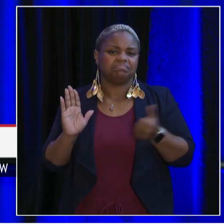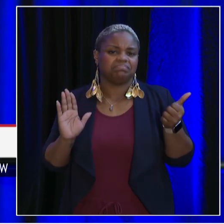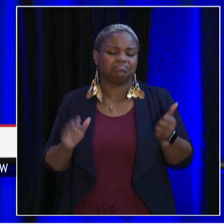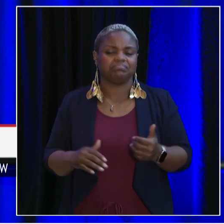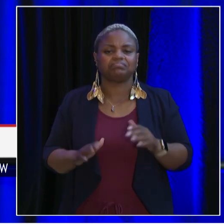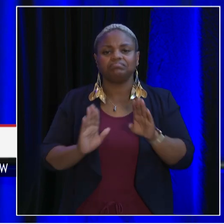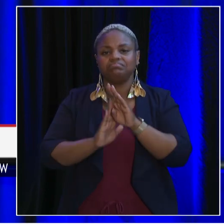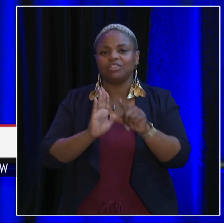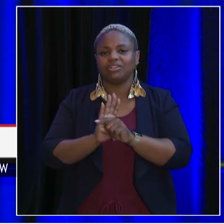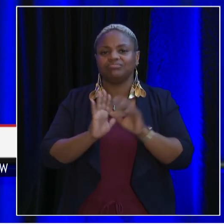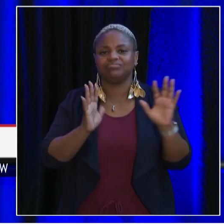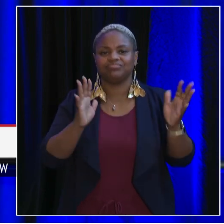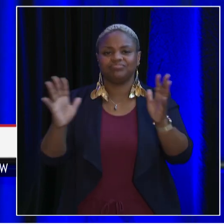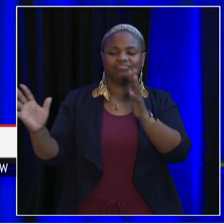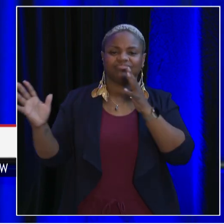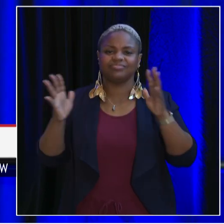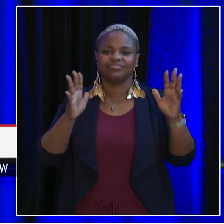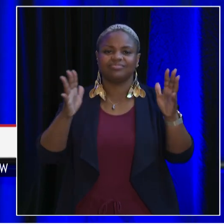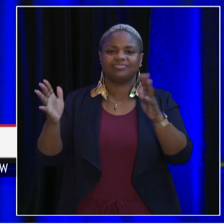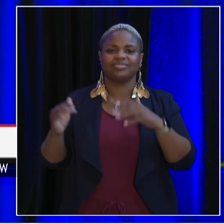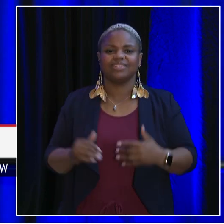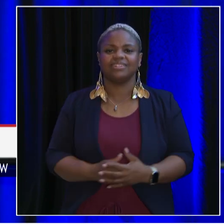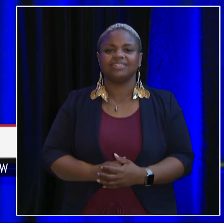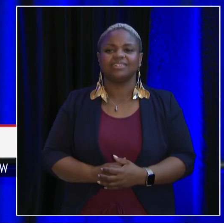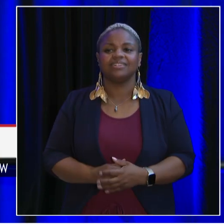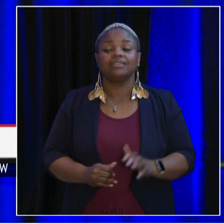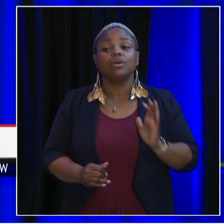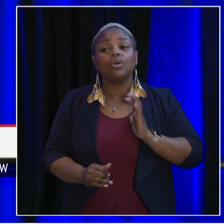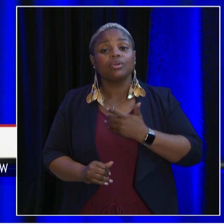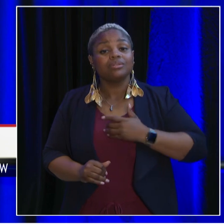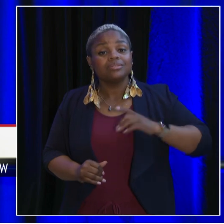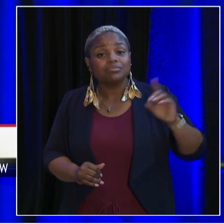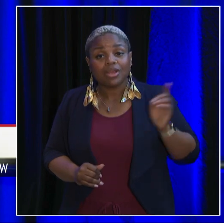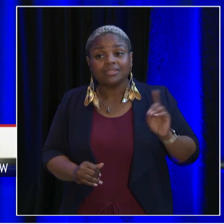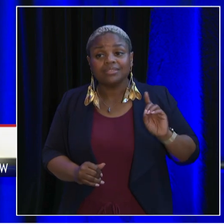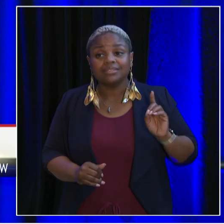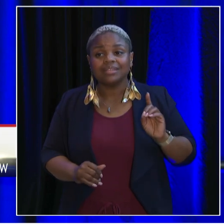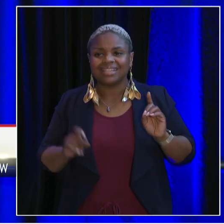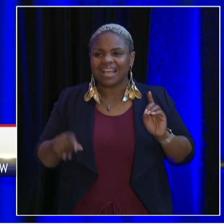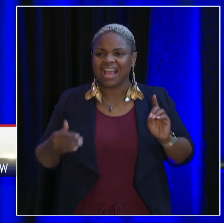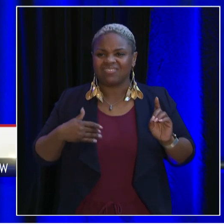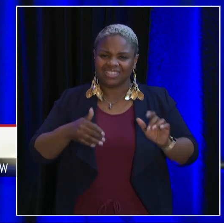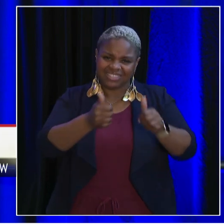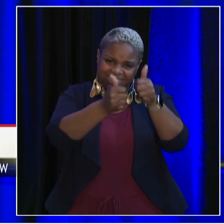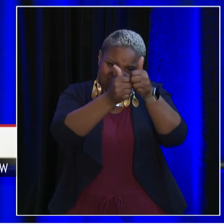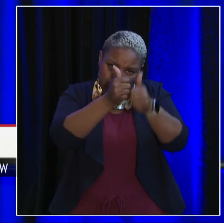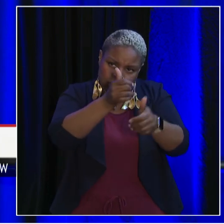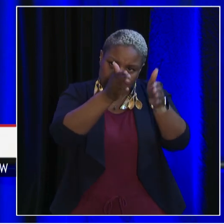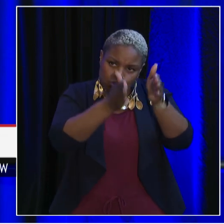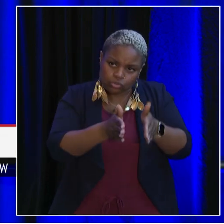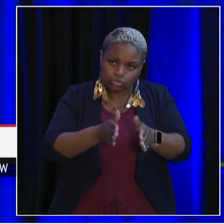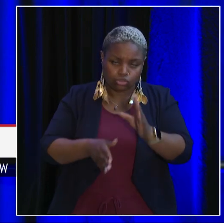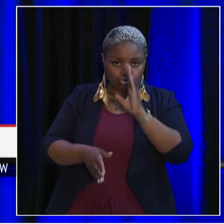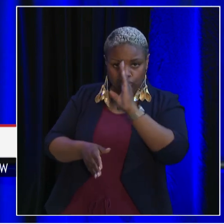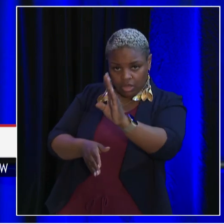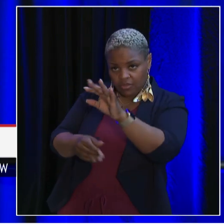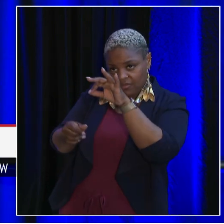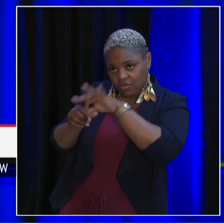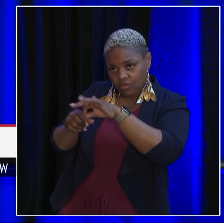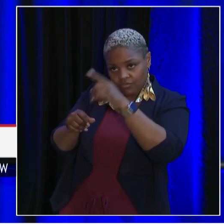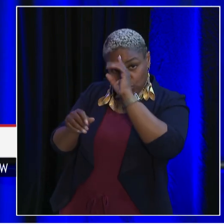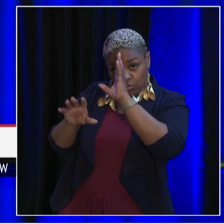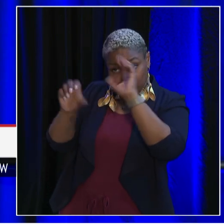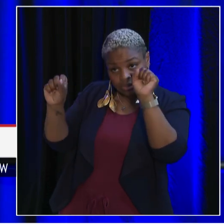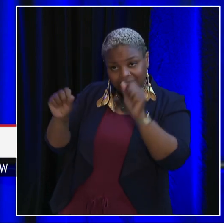The democracy that we aspire to is a democracy where each and every person votes directly for the president, where each and every person has a